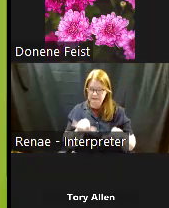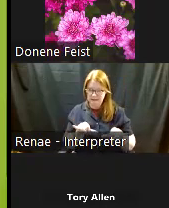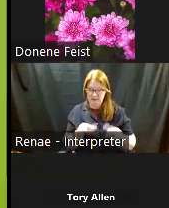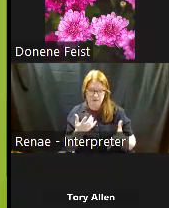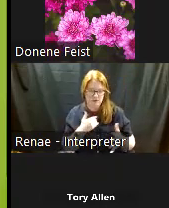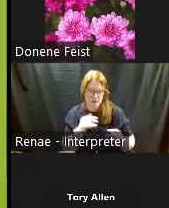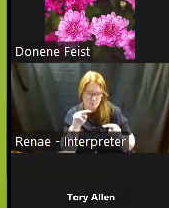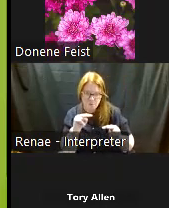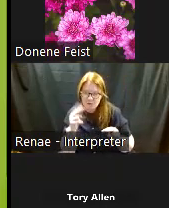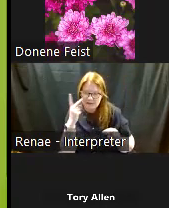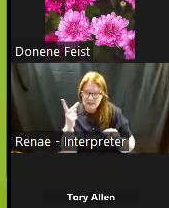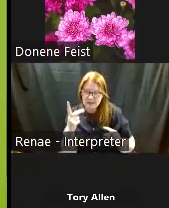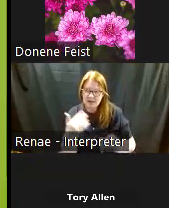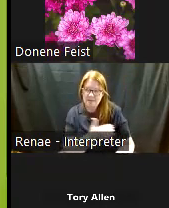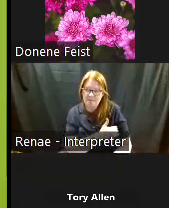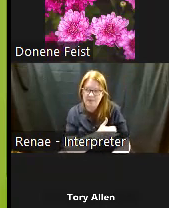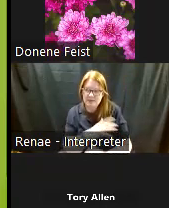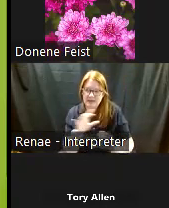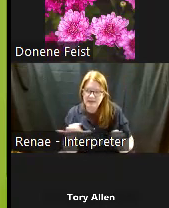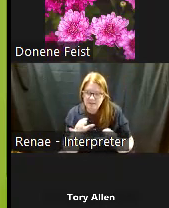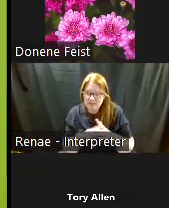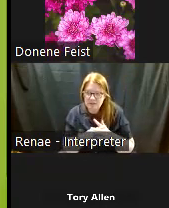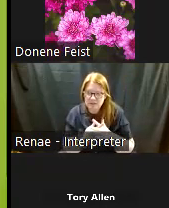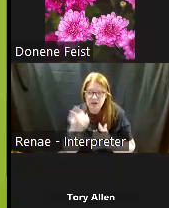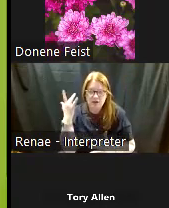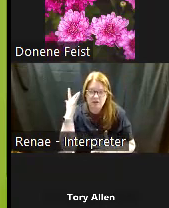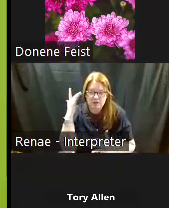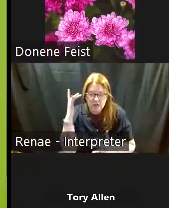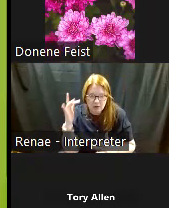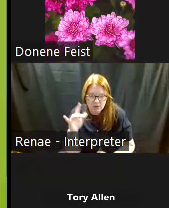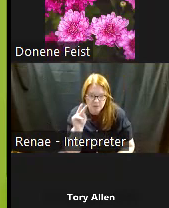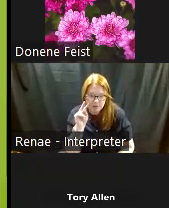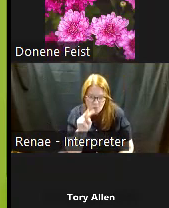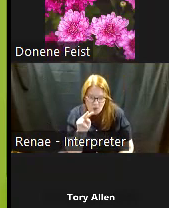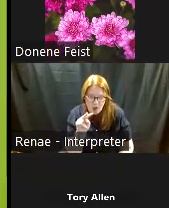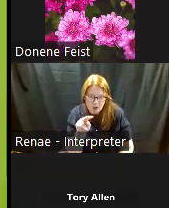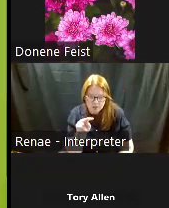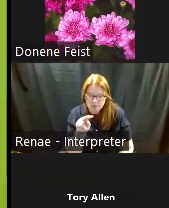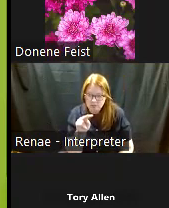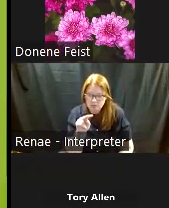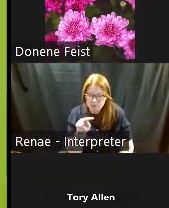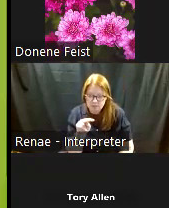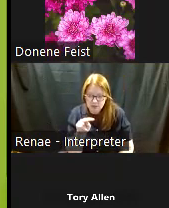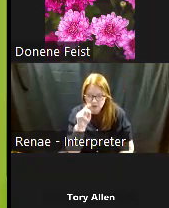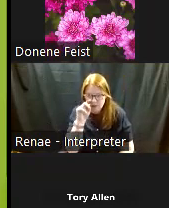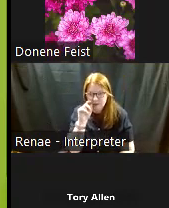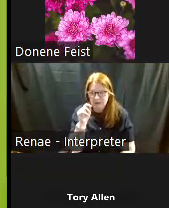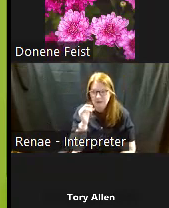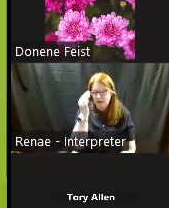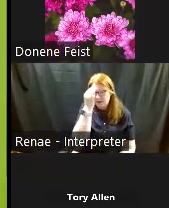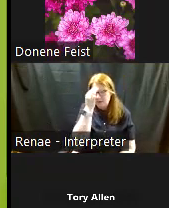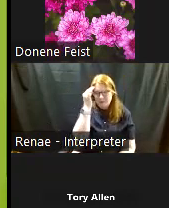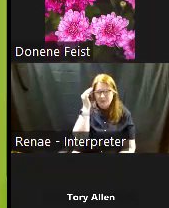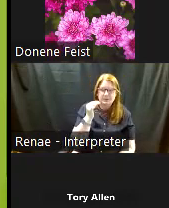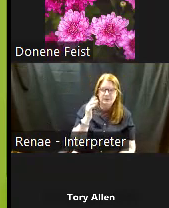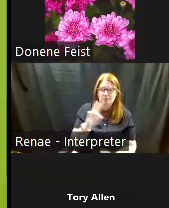the muscle activity. So I'm going to start playing the sound and then just kind of watch what happens. Usually the baby, like, if we scrubbed and everything, got them